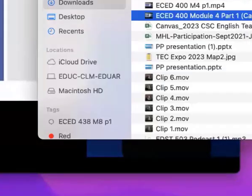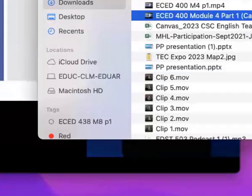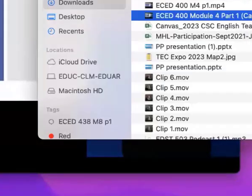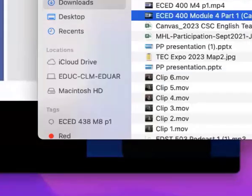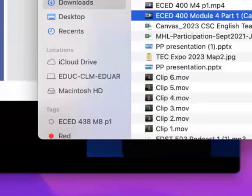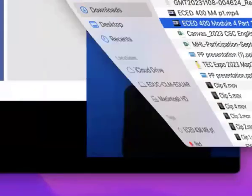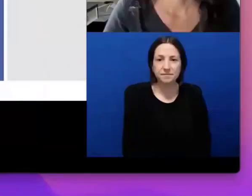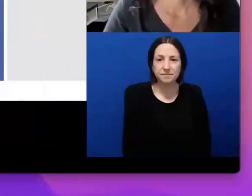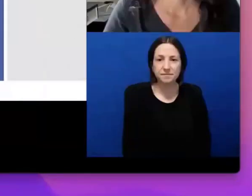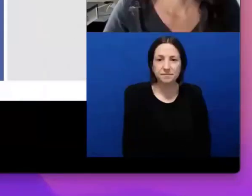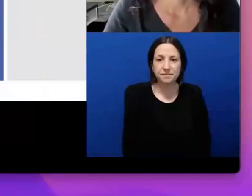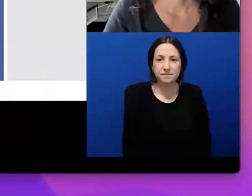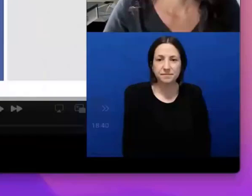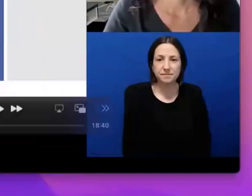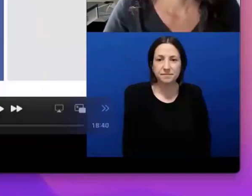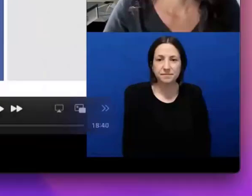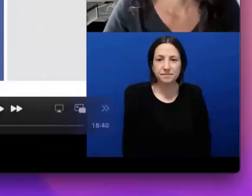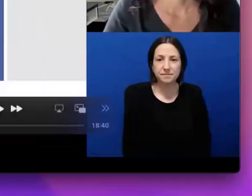Okay, did you see my screen?